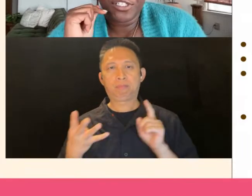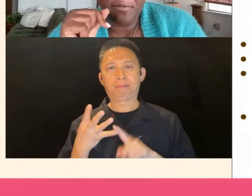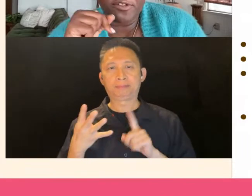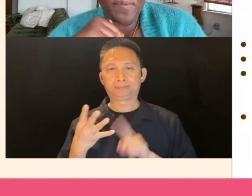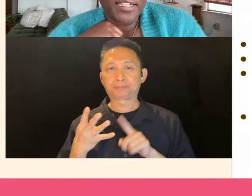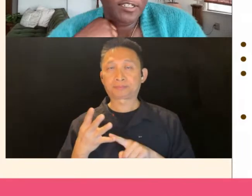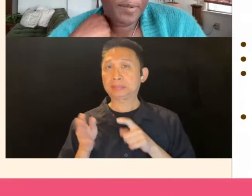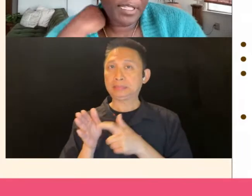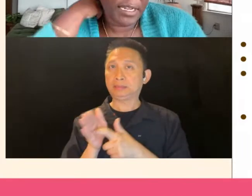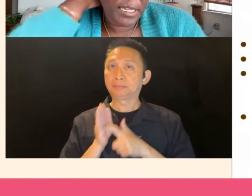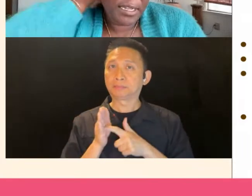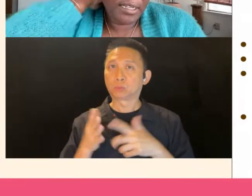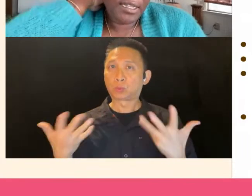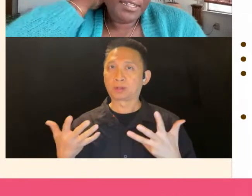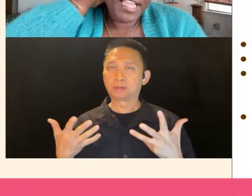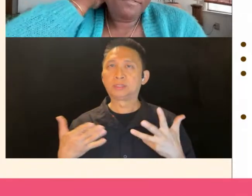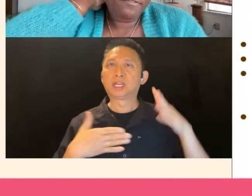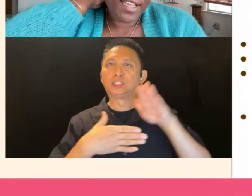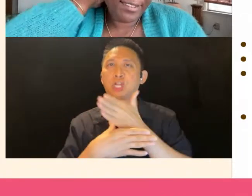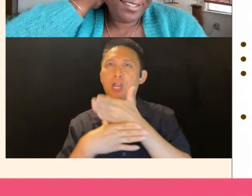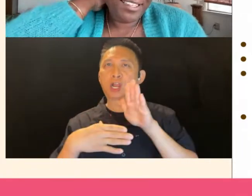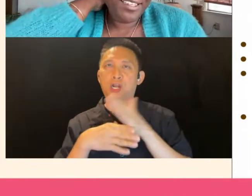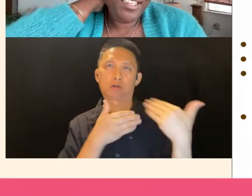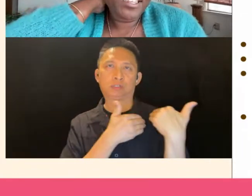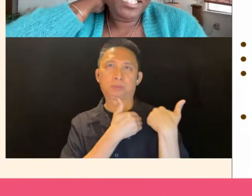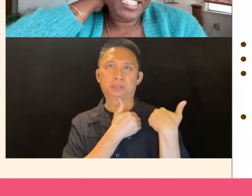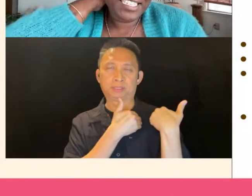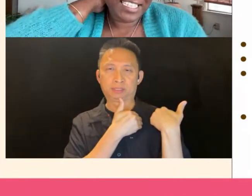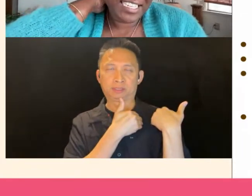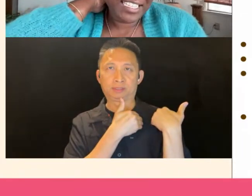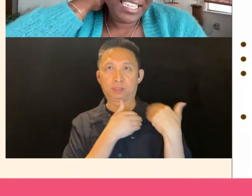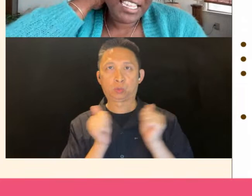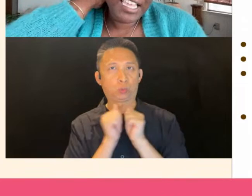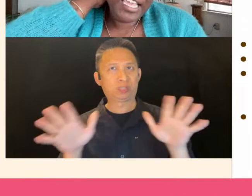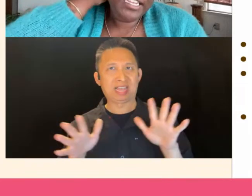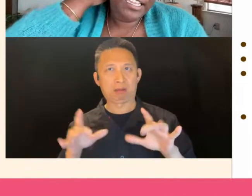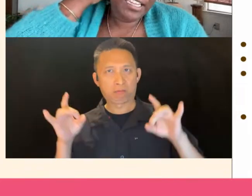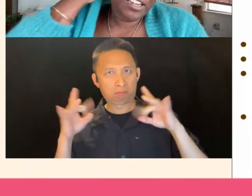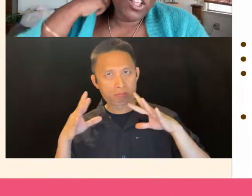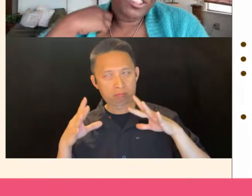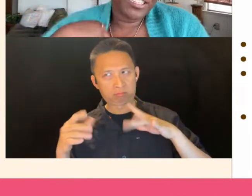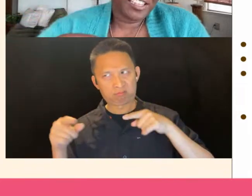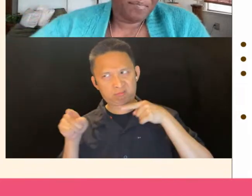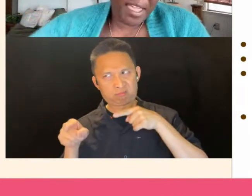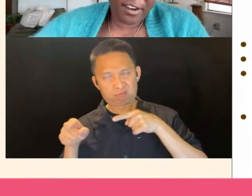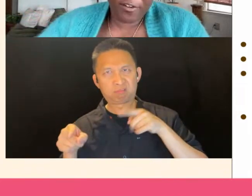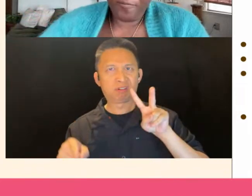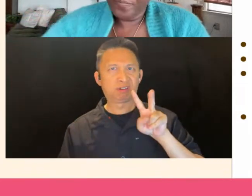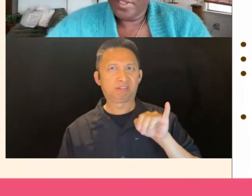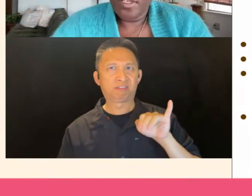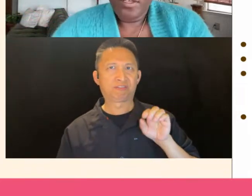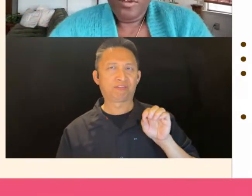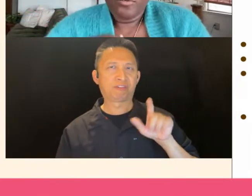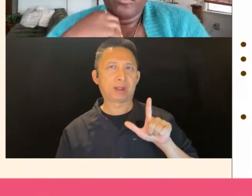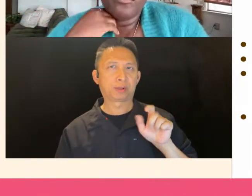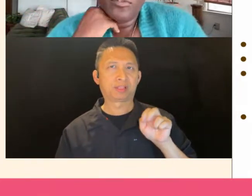to share responsibility non-violently, consistently, and in an authentic manner. Once